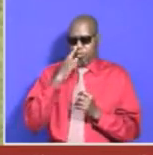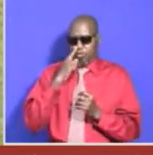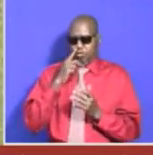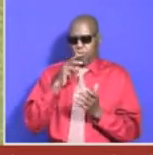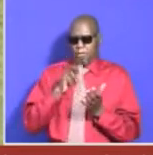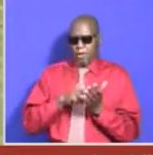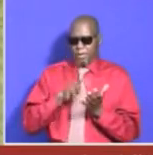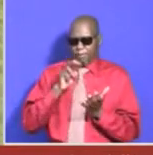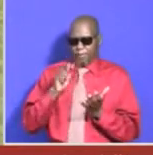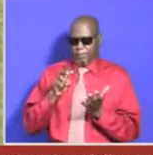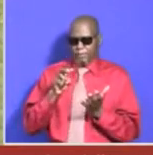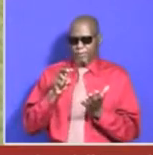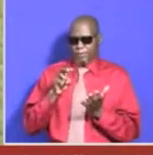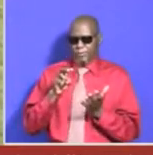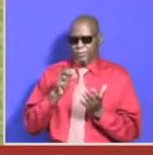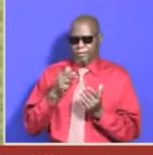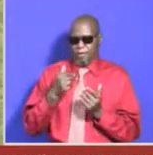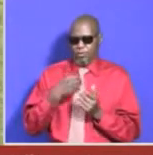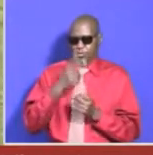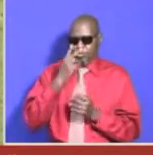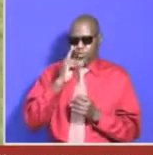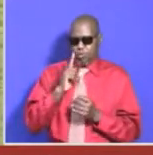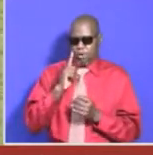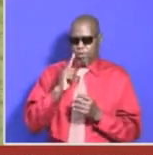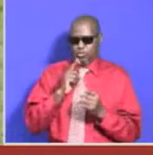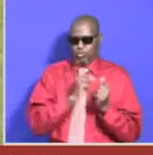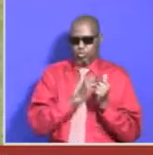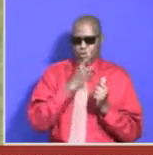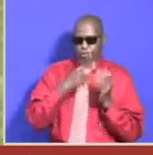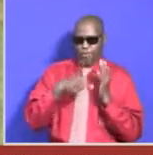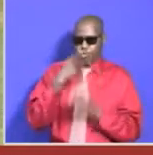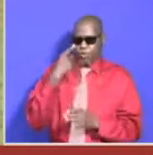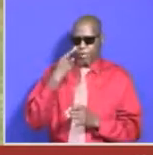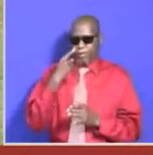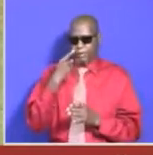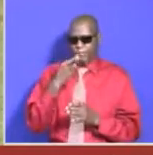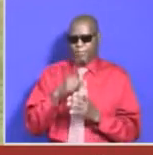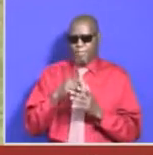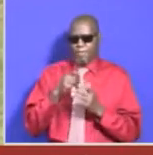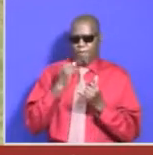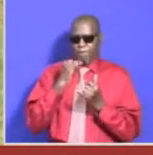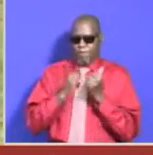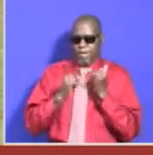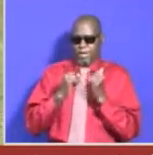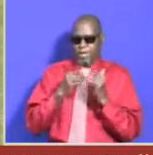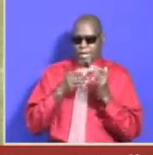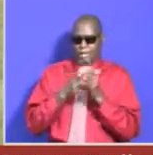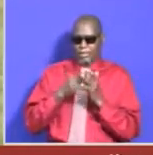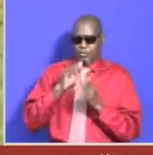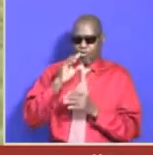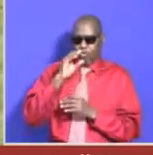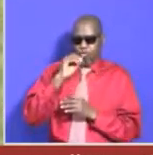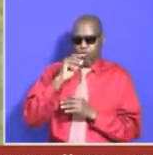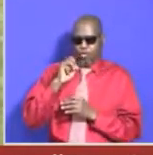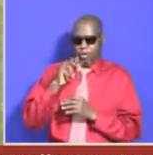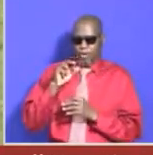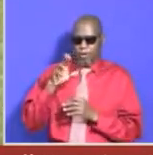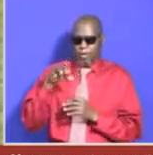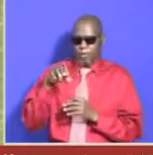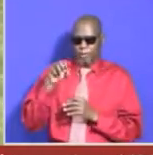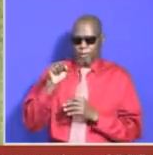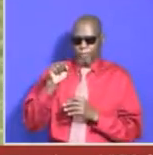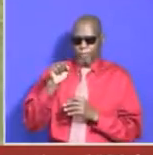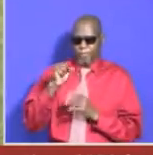bounce back to a triumph of 21-12 win in the Cup semi-finals against the Oilers to secure a slot in the match